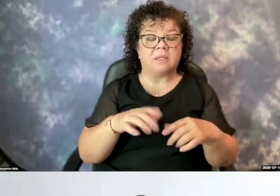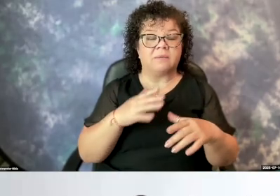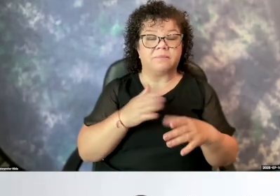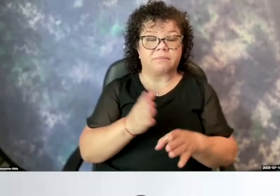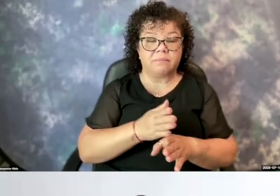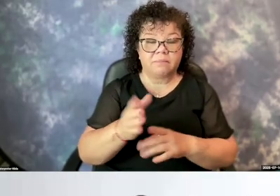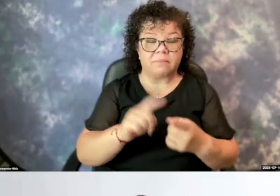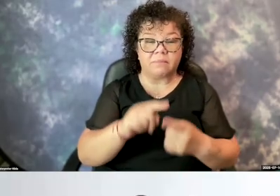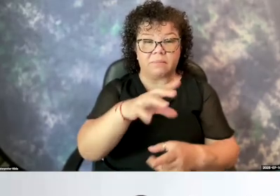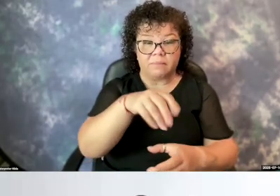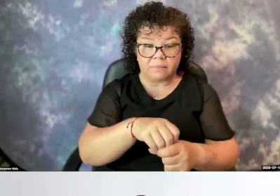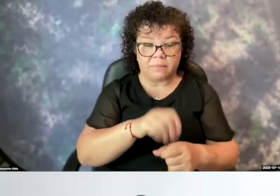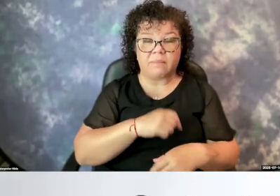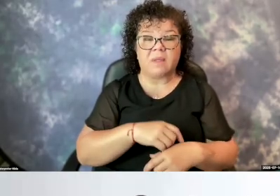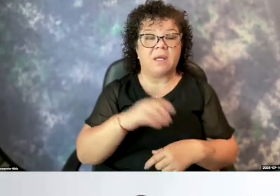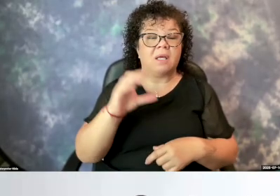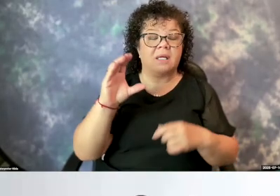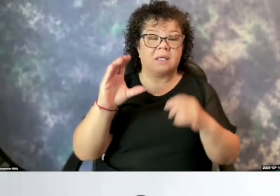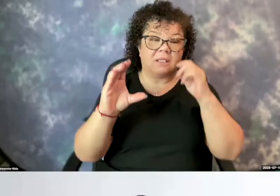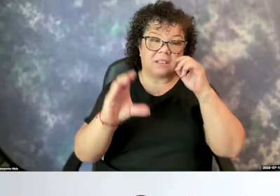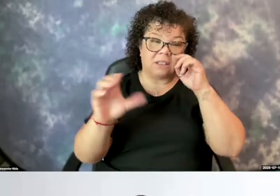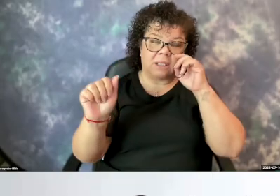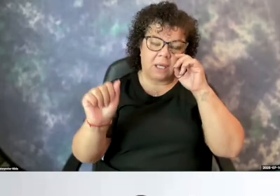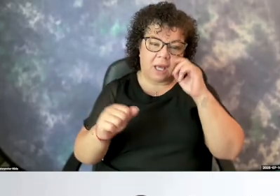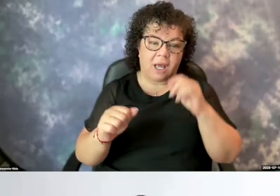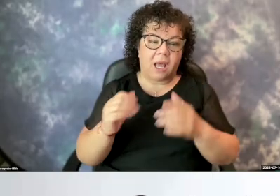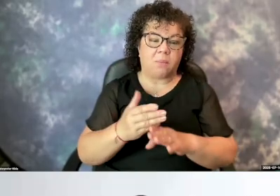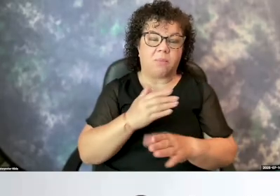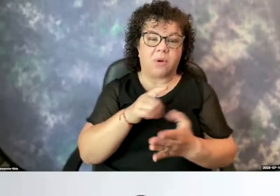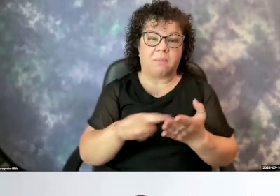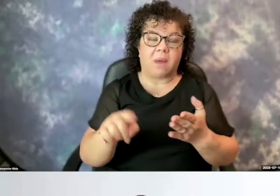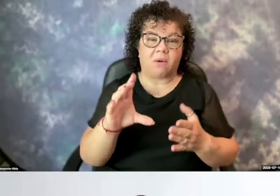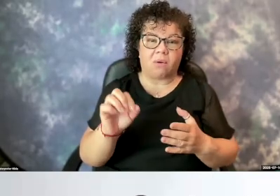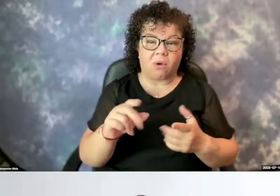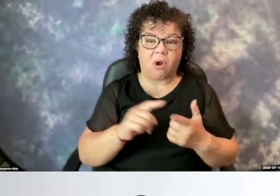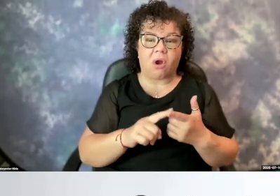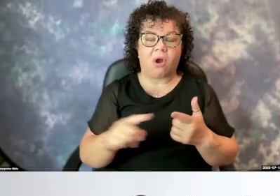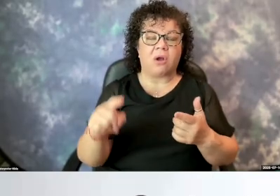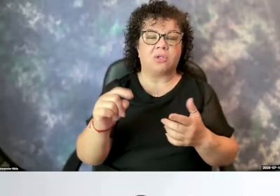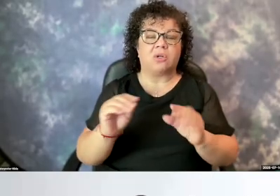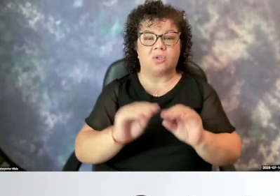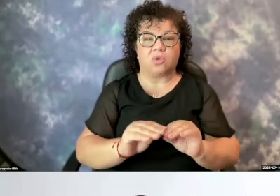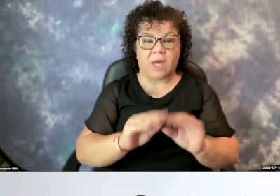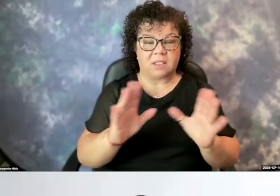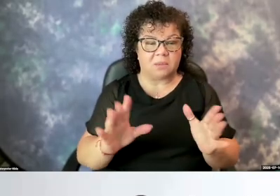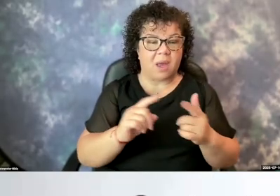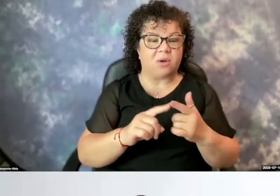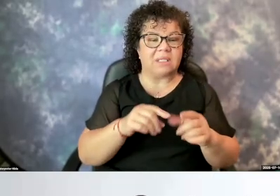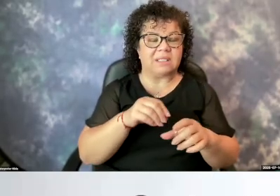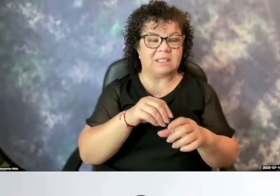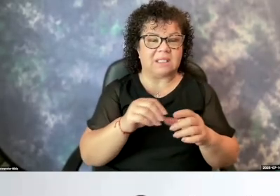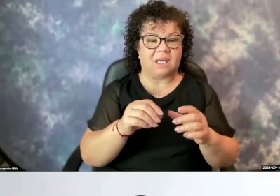bank cards in the mobility sector, path to inclusion exploration, CC4A prepaid card